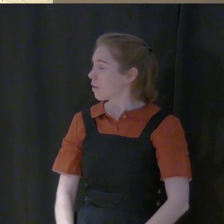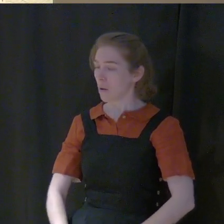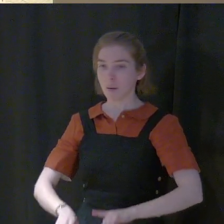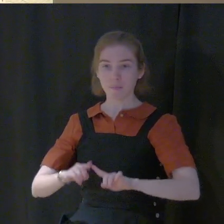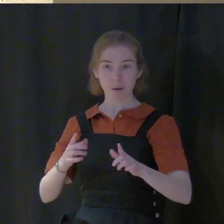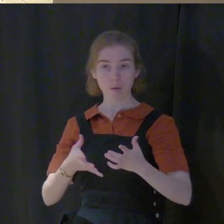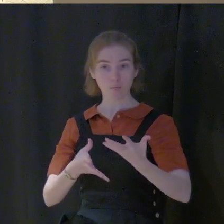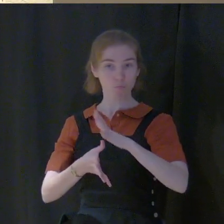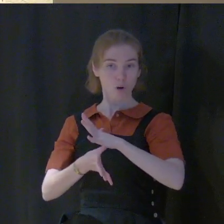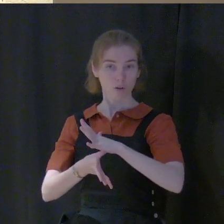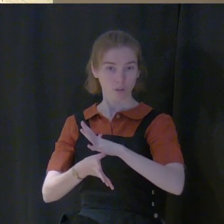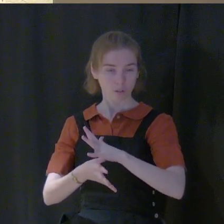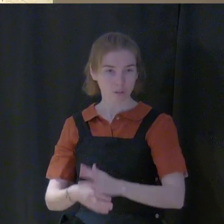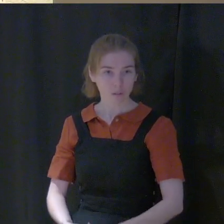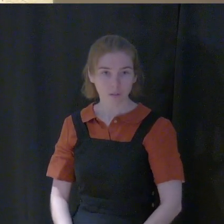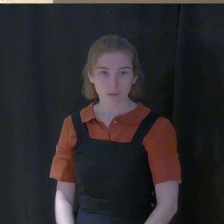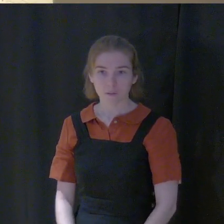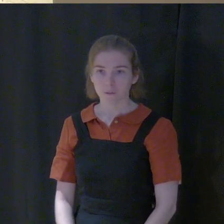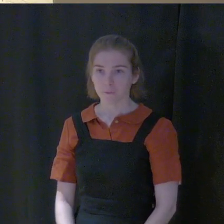Priorities.